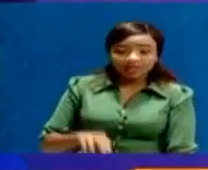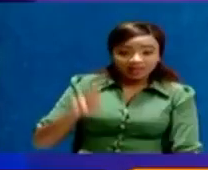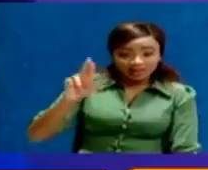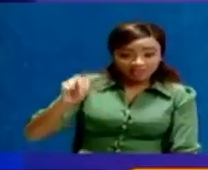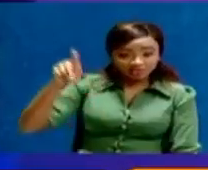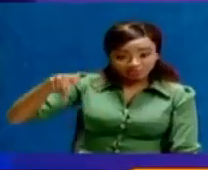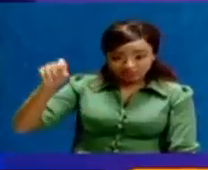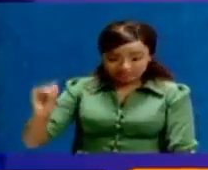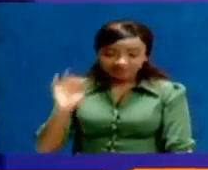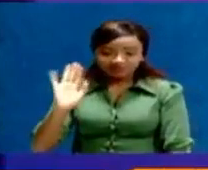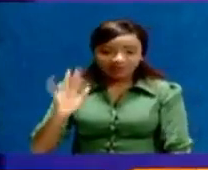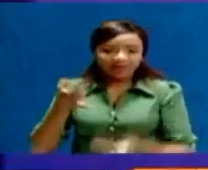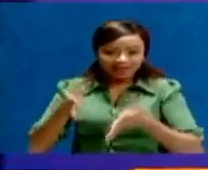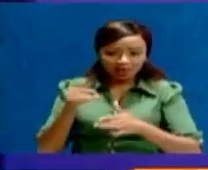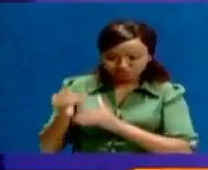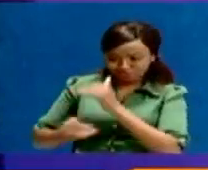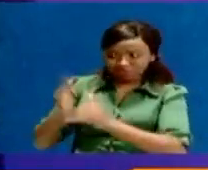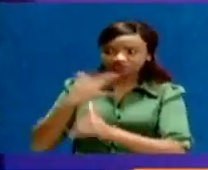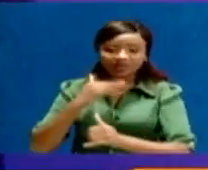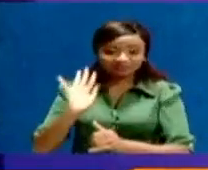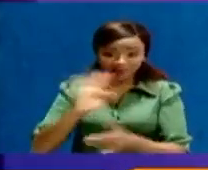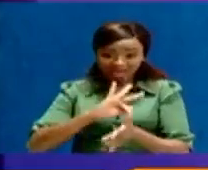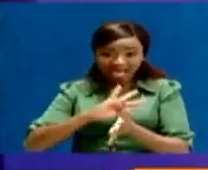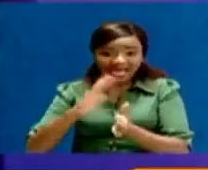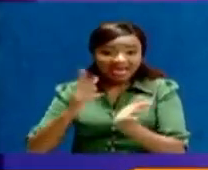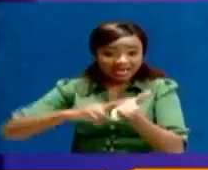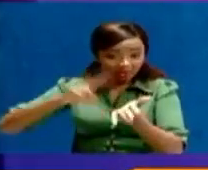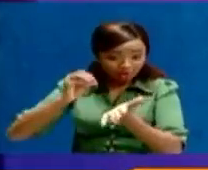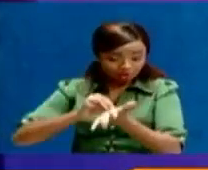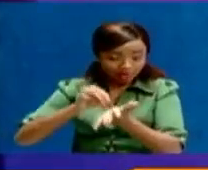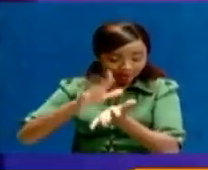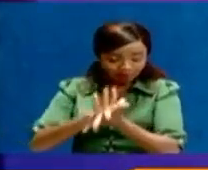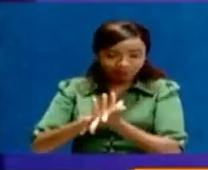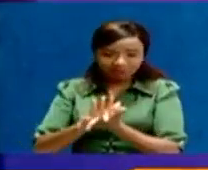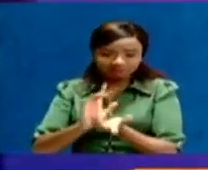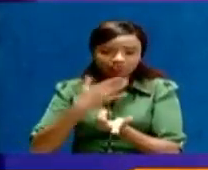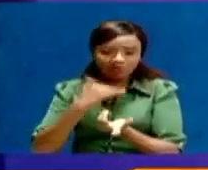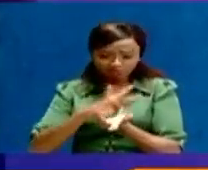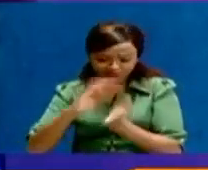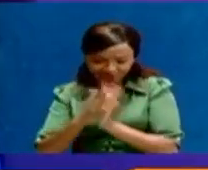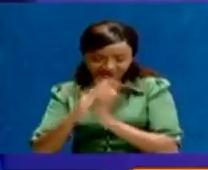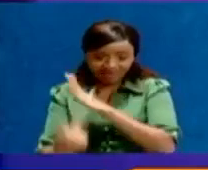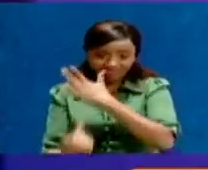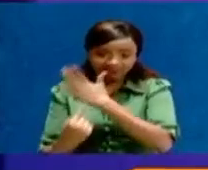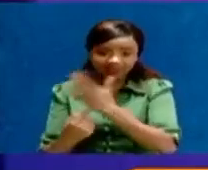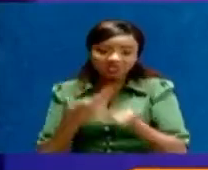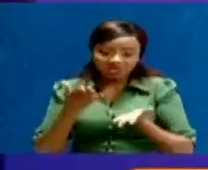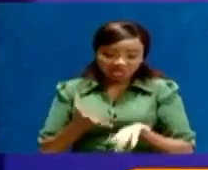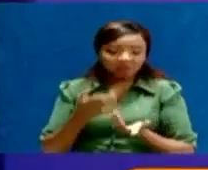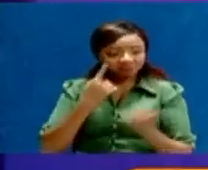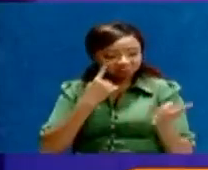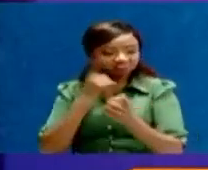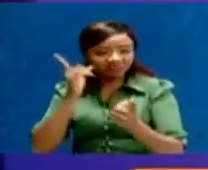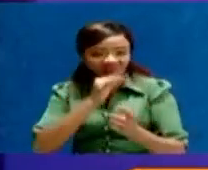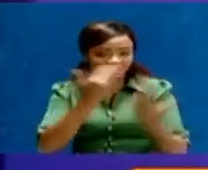the process of digitizing its records, which is in line with the digitization programs so far noted in the